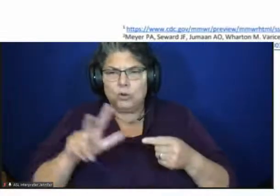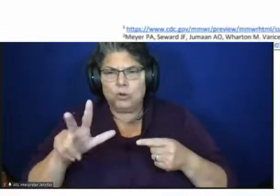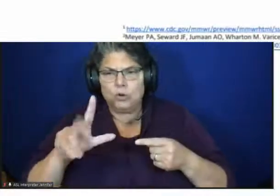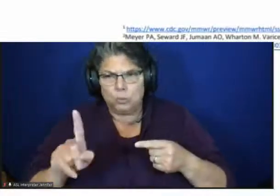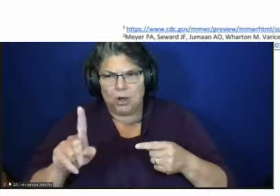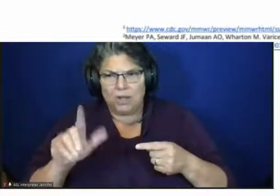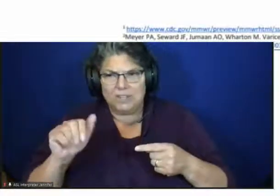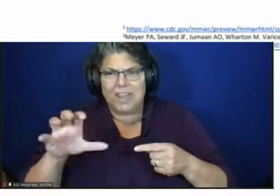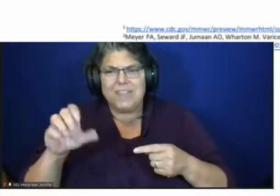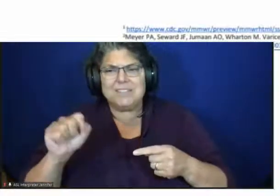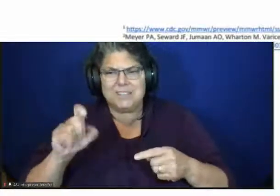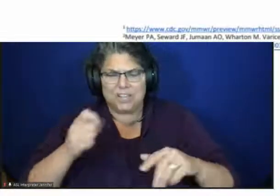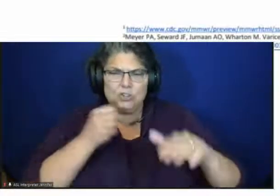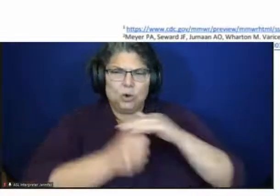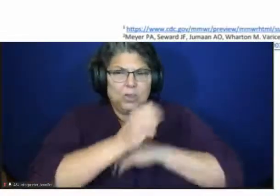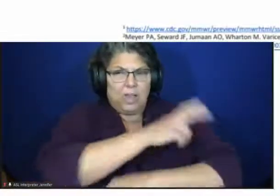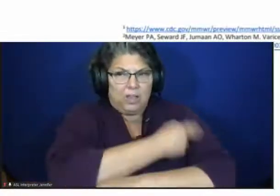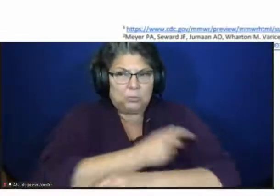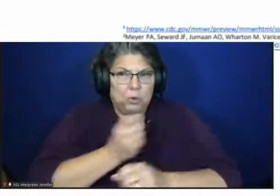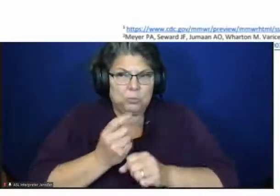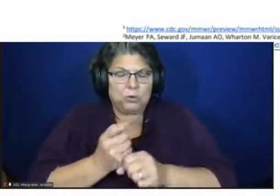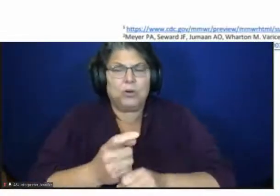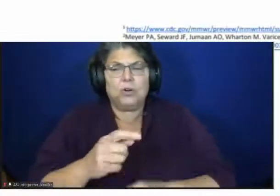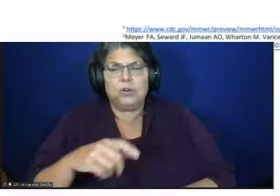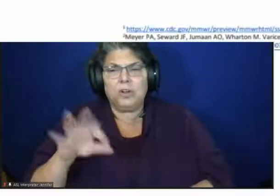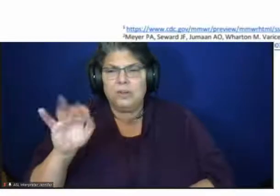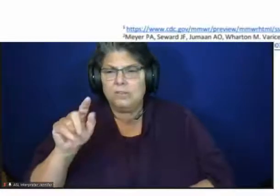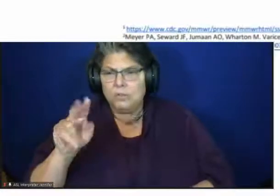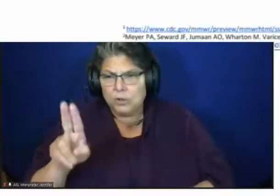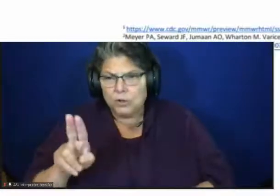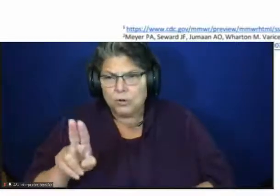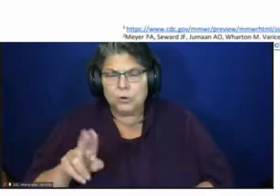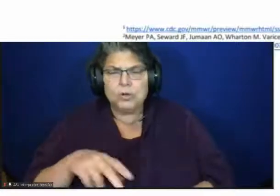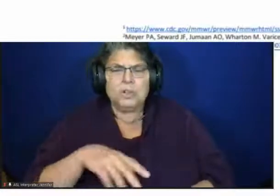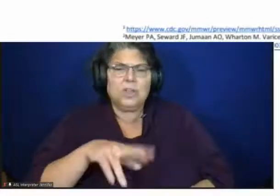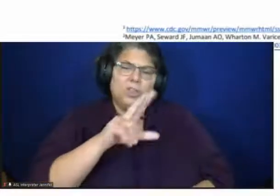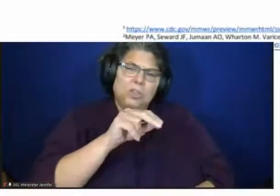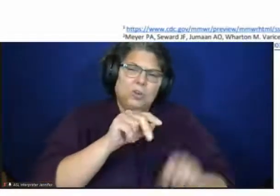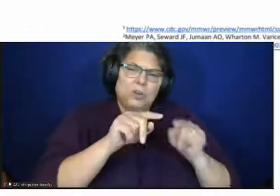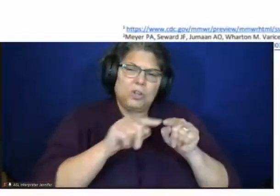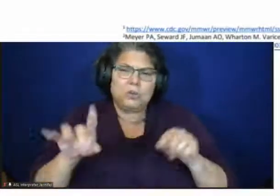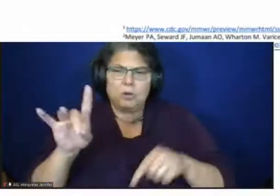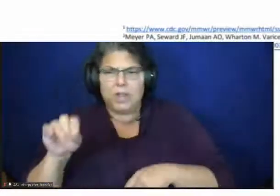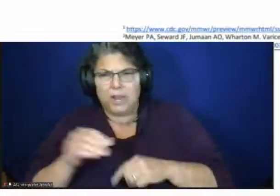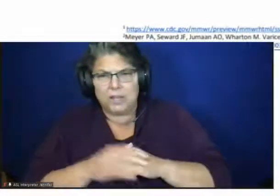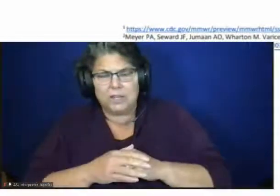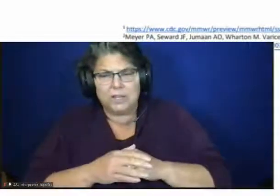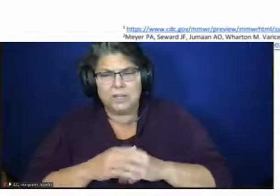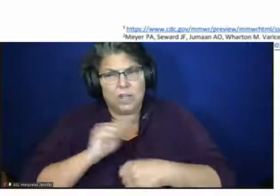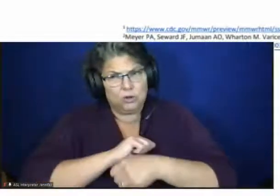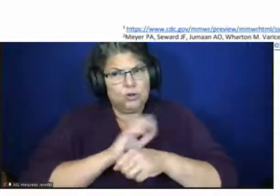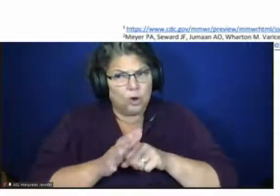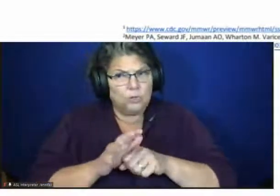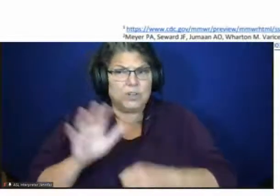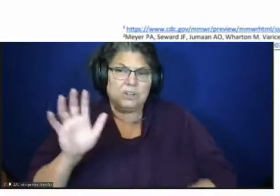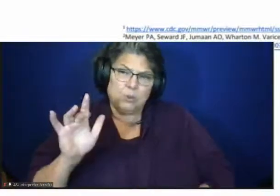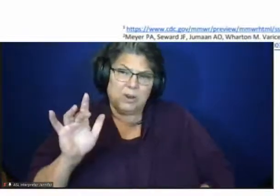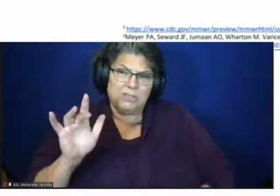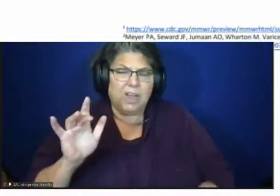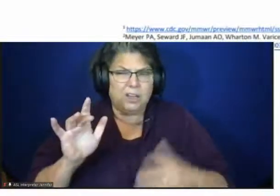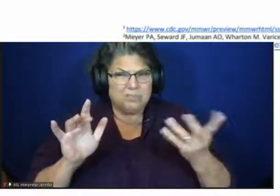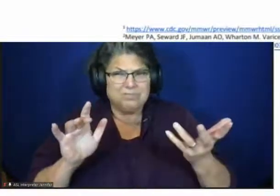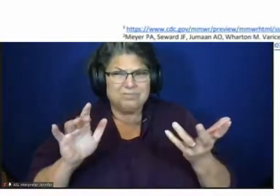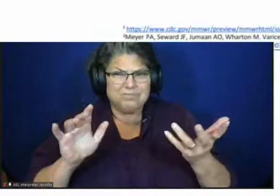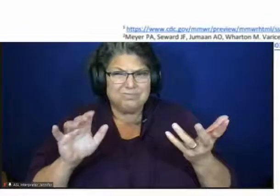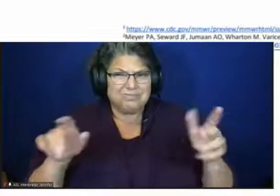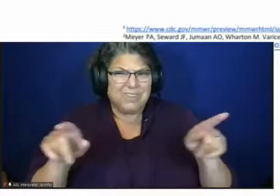that were hospitalized per year. Influenza, 30 to 80, and COVID is 25. So it certainly is in that range that we want to